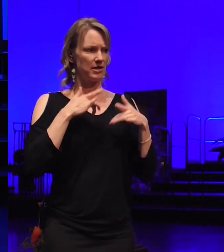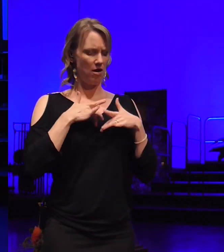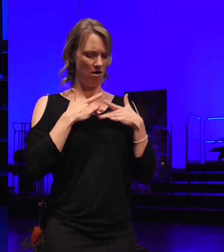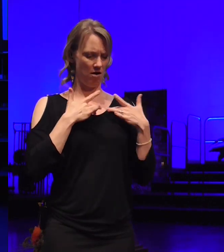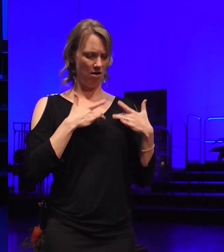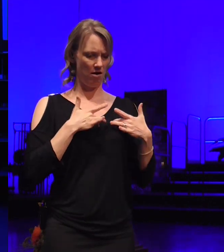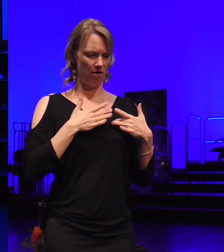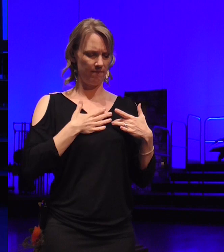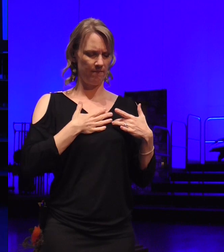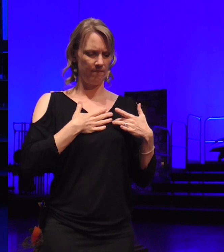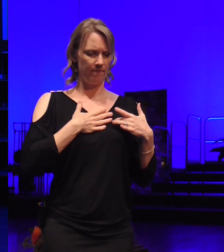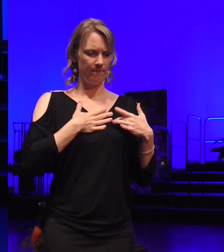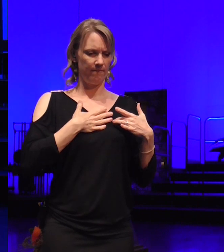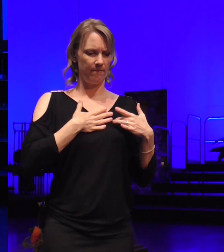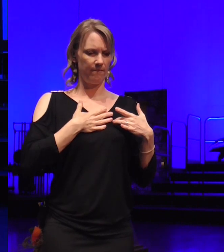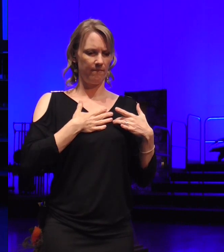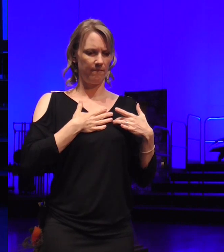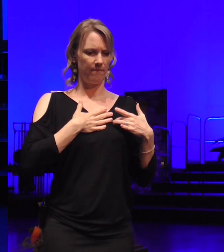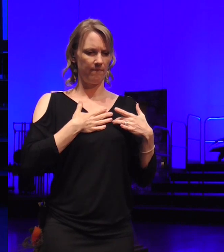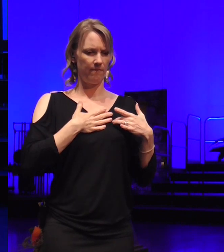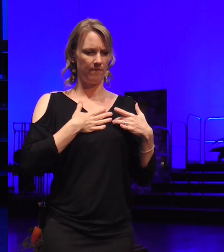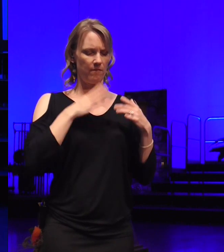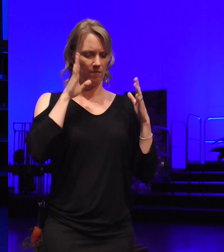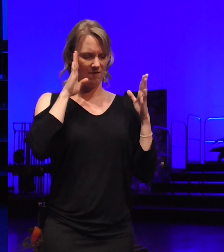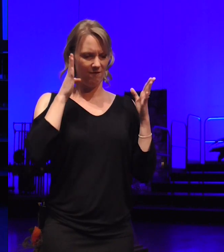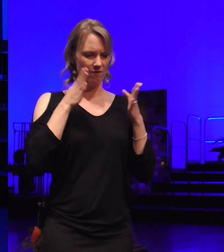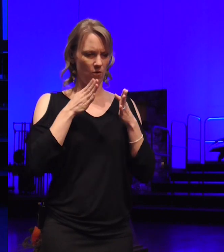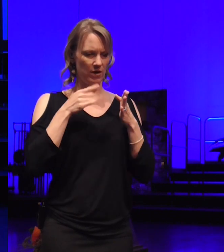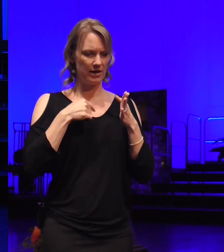your chest and you just bring your awareness